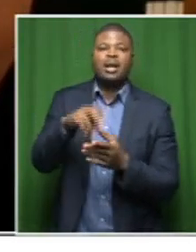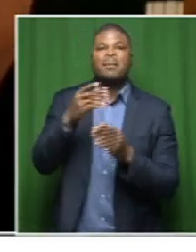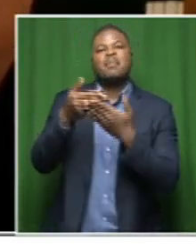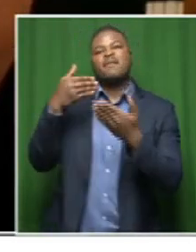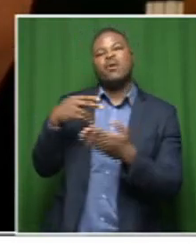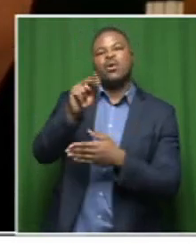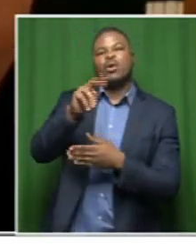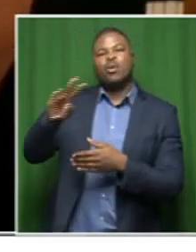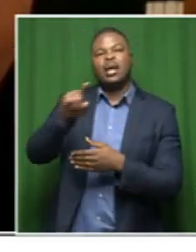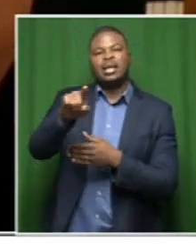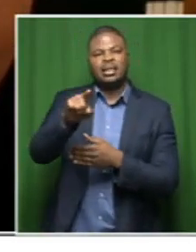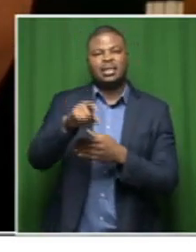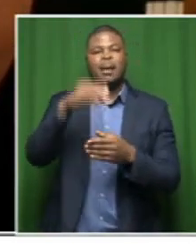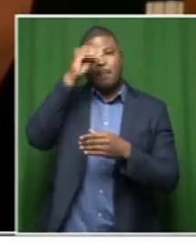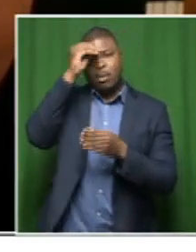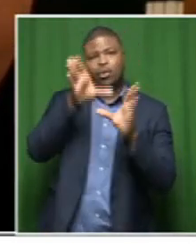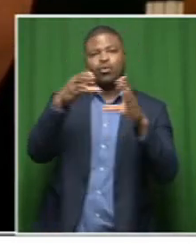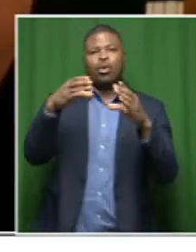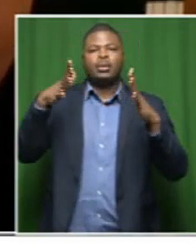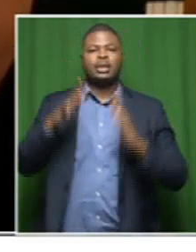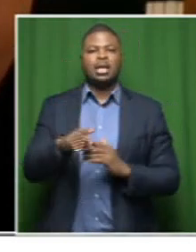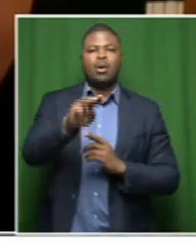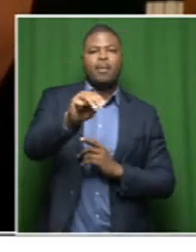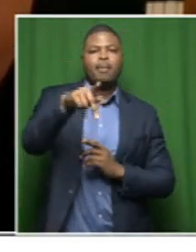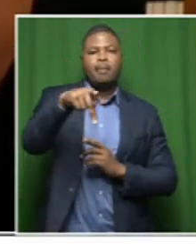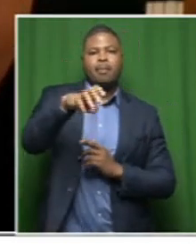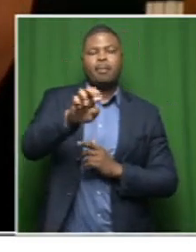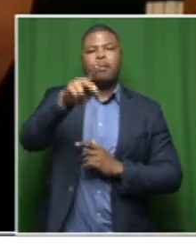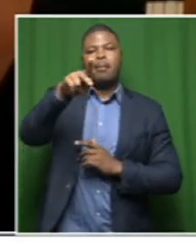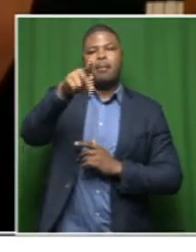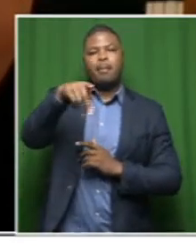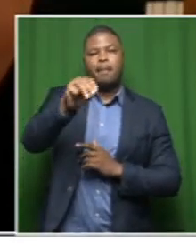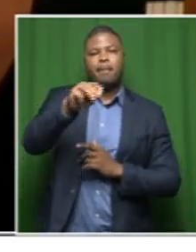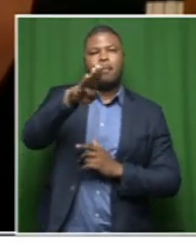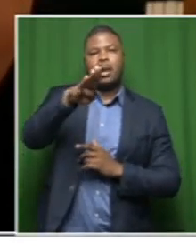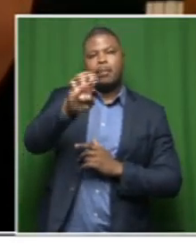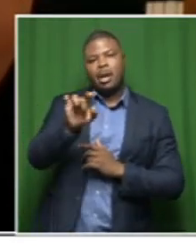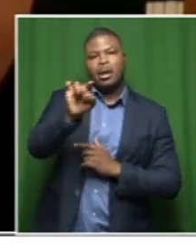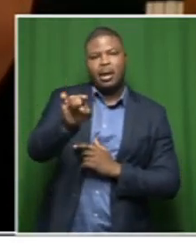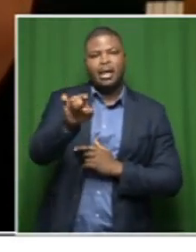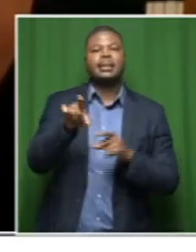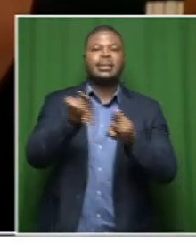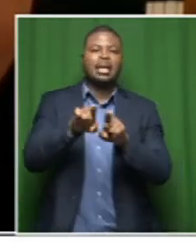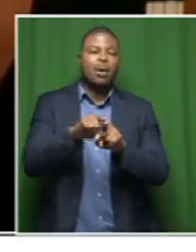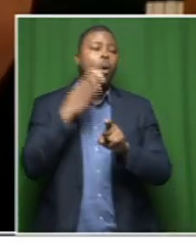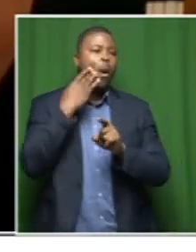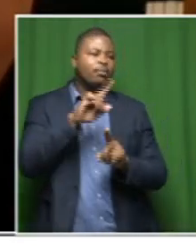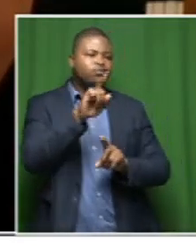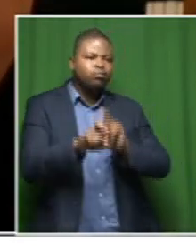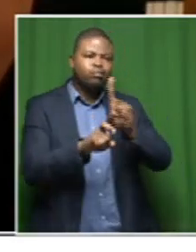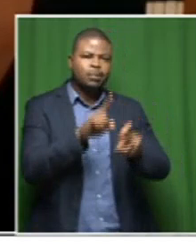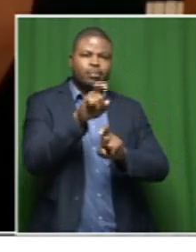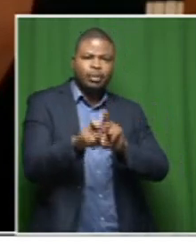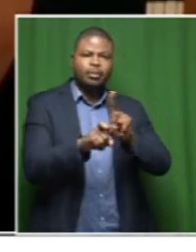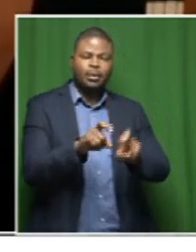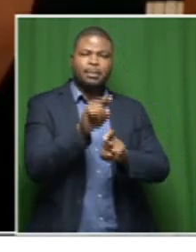Commissioner William Mpembe, who was implicated by a witness during his trial,